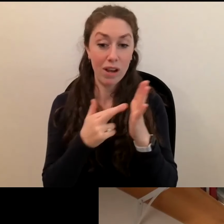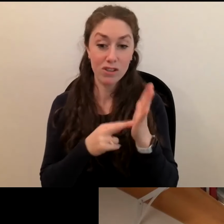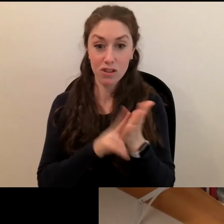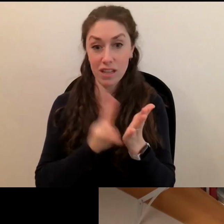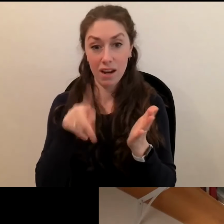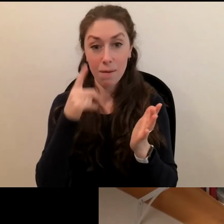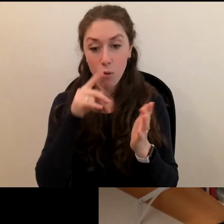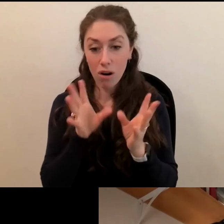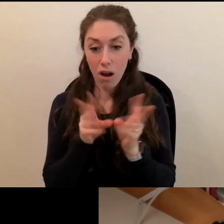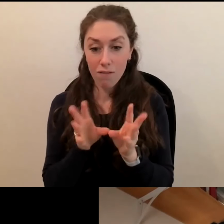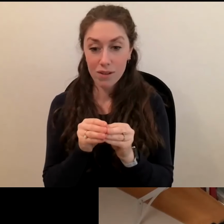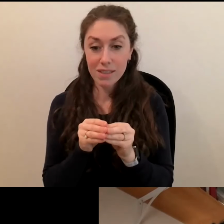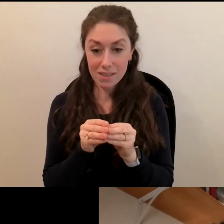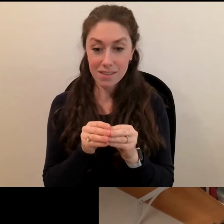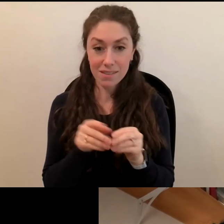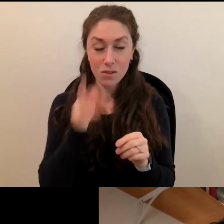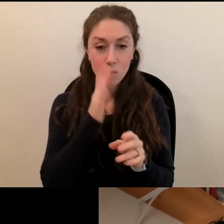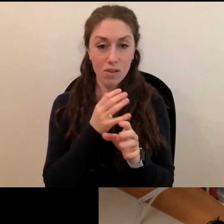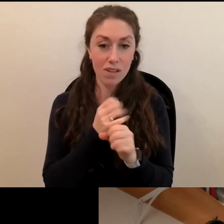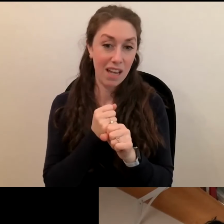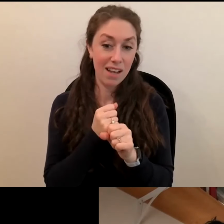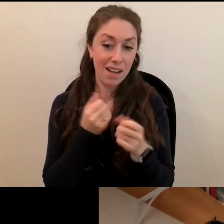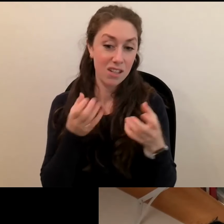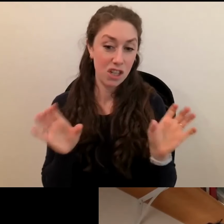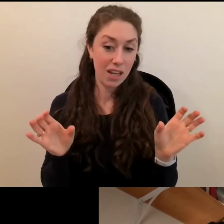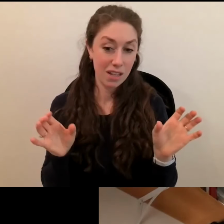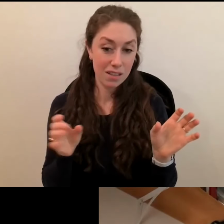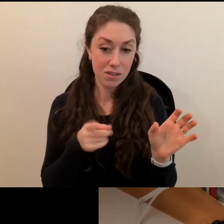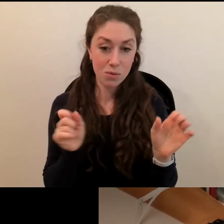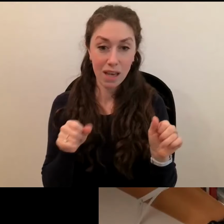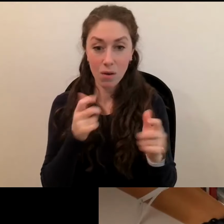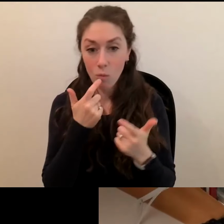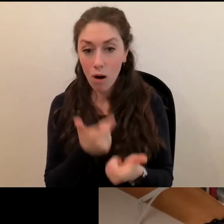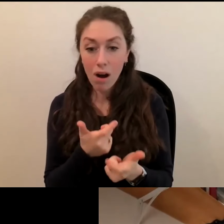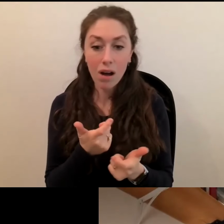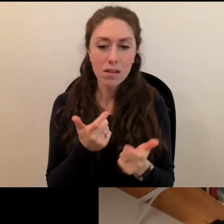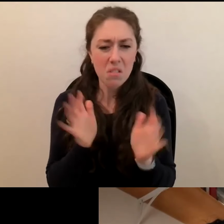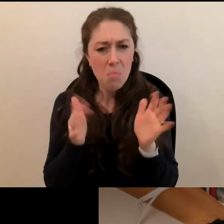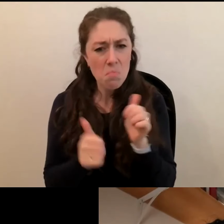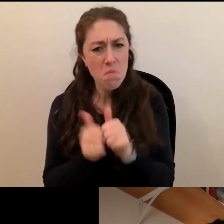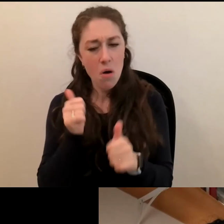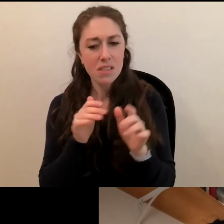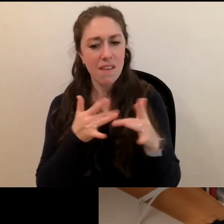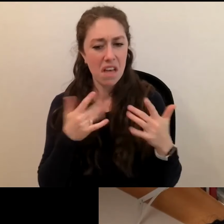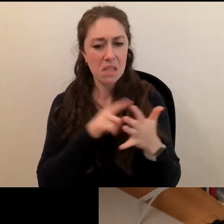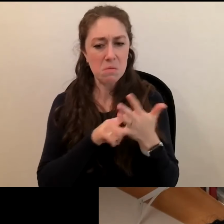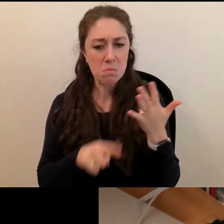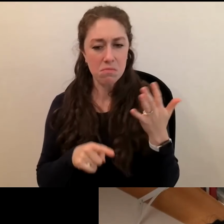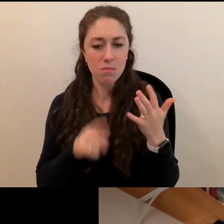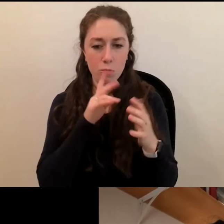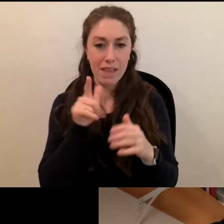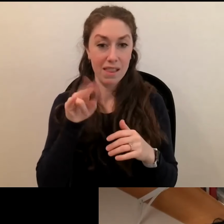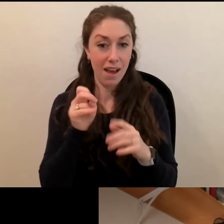conference, you will get a chance to watch most of the events, which will be live streamed and